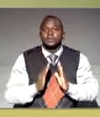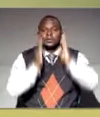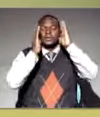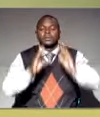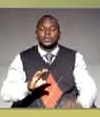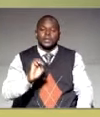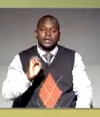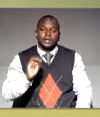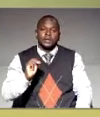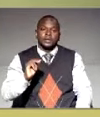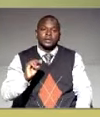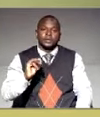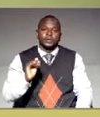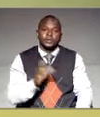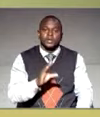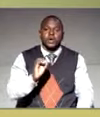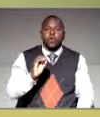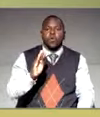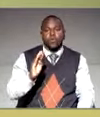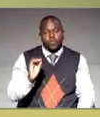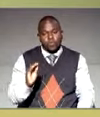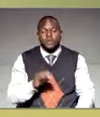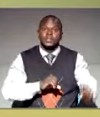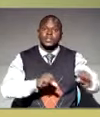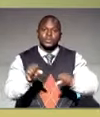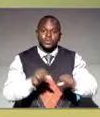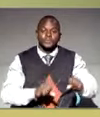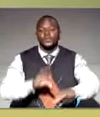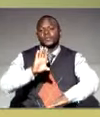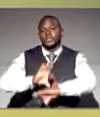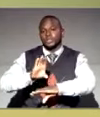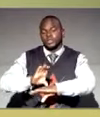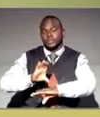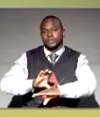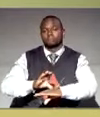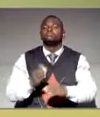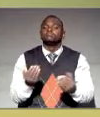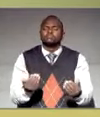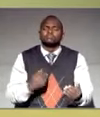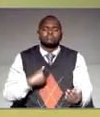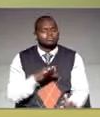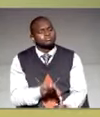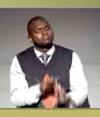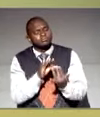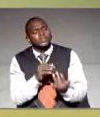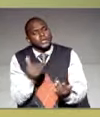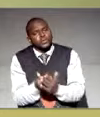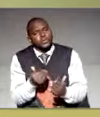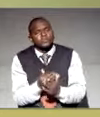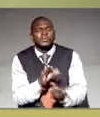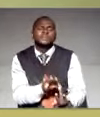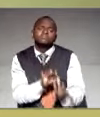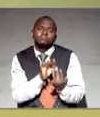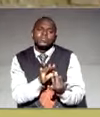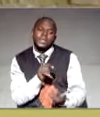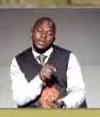Obo, who has been the apostolic administrator of the diocese. What's so special about the new, what's unique